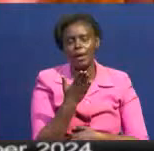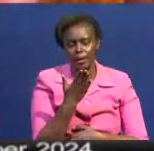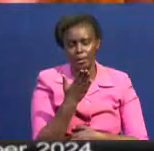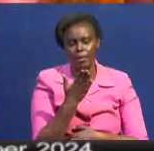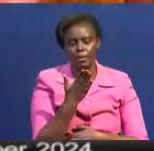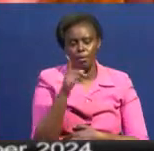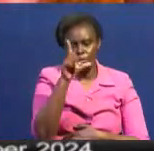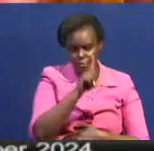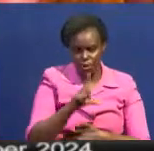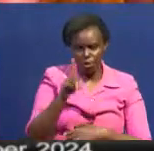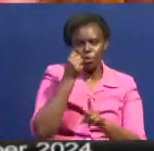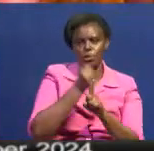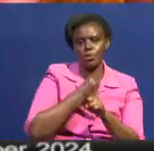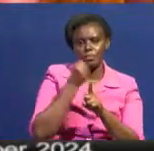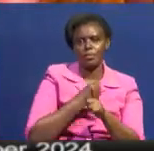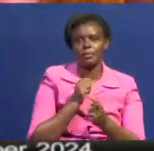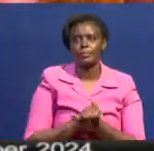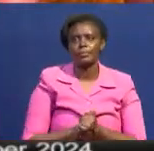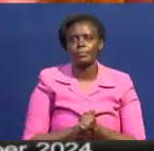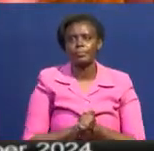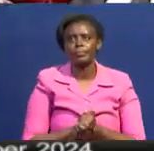our local demand.